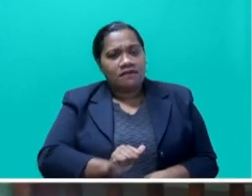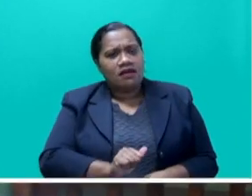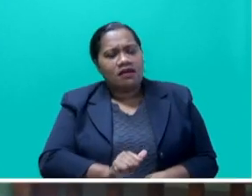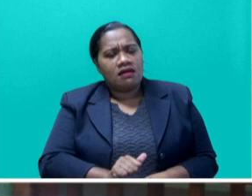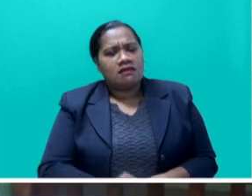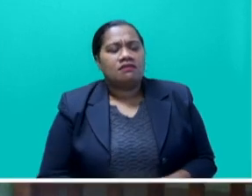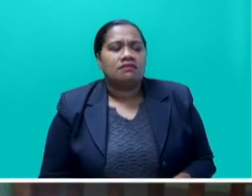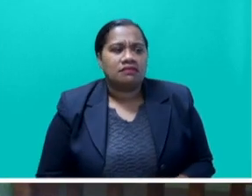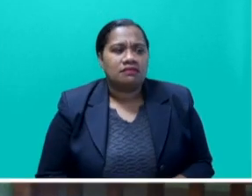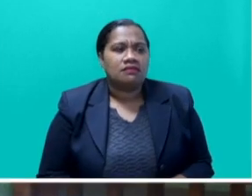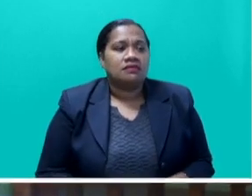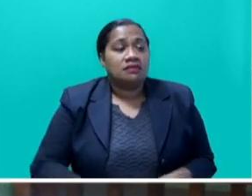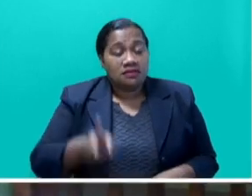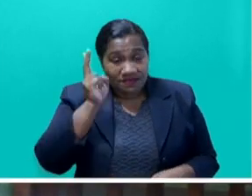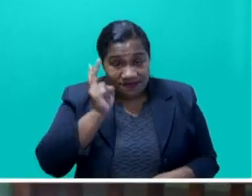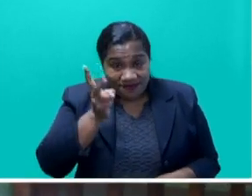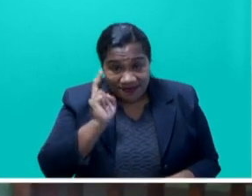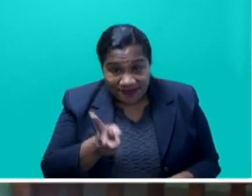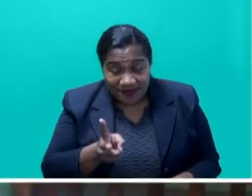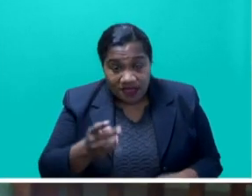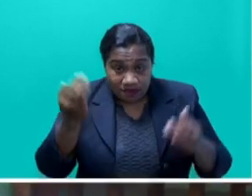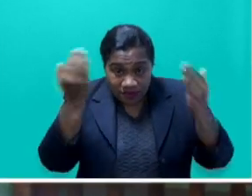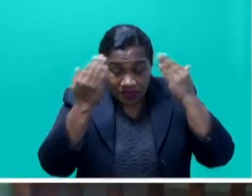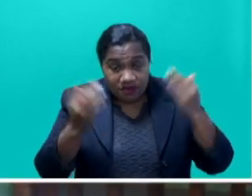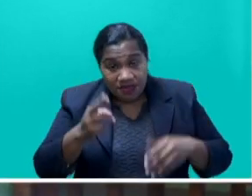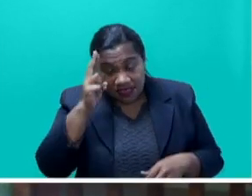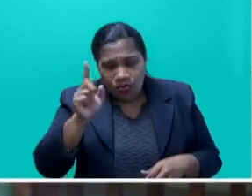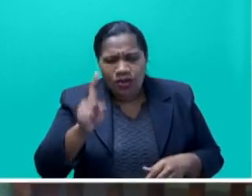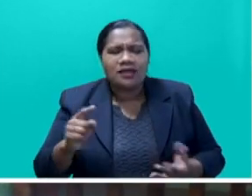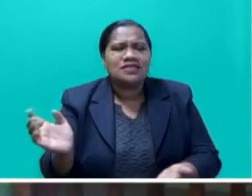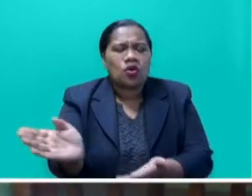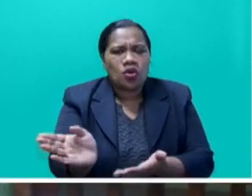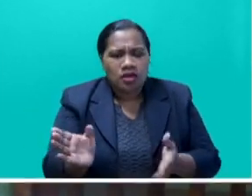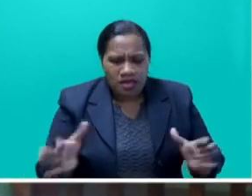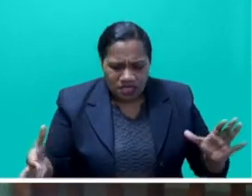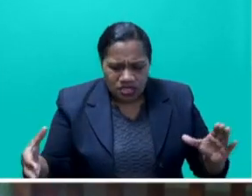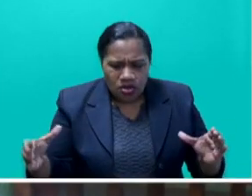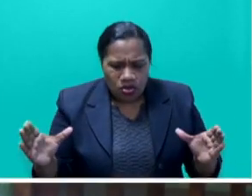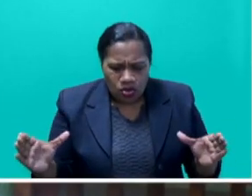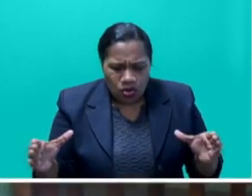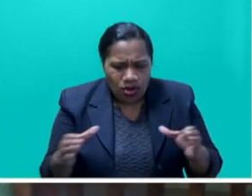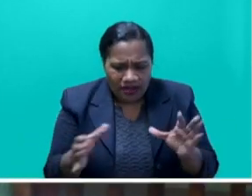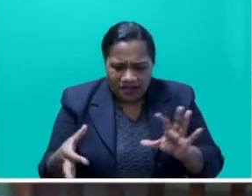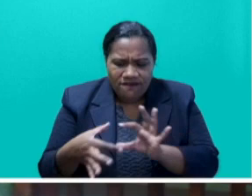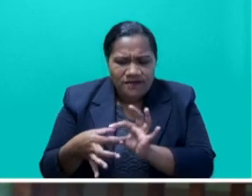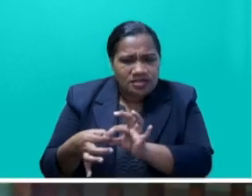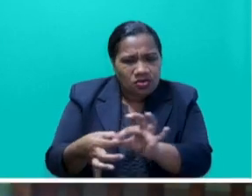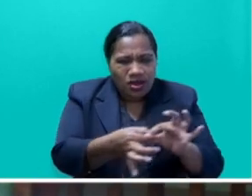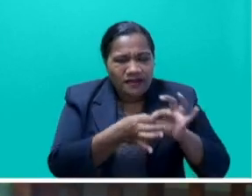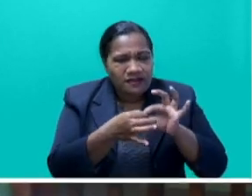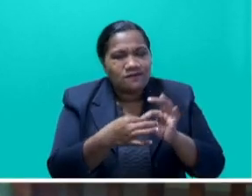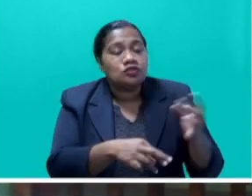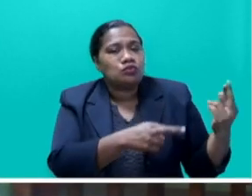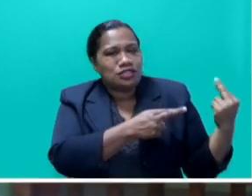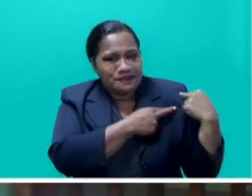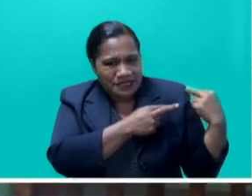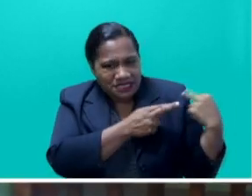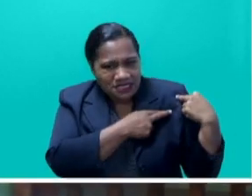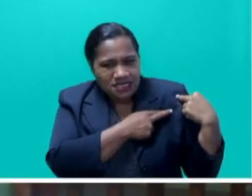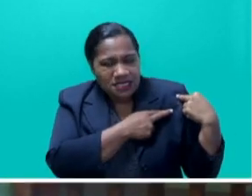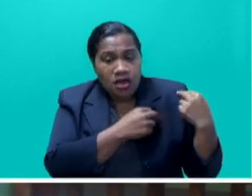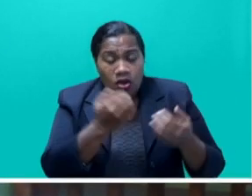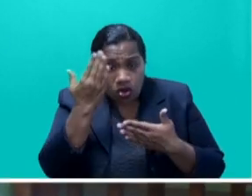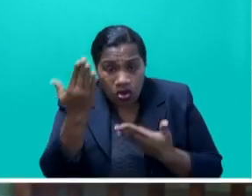Mr. Speaker, sir, is a collective responsibility. It is a shared responsibility. The Honourable Gergertabua